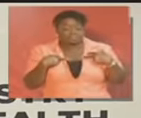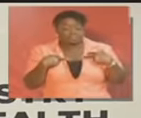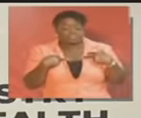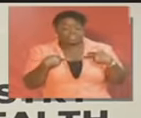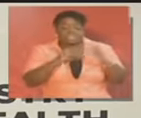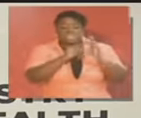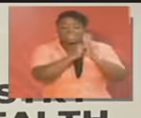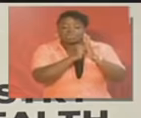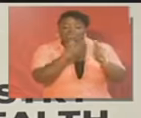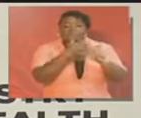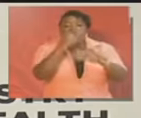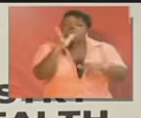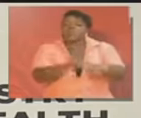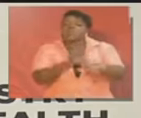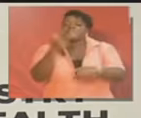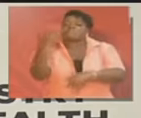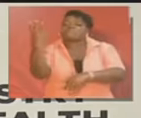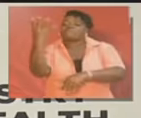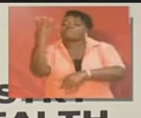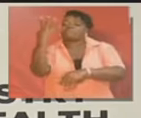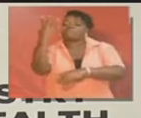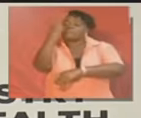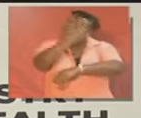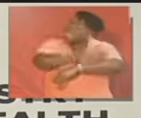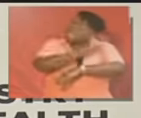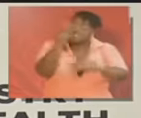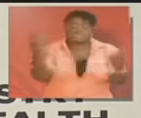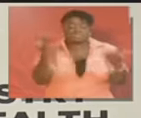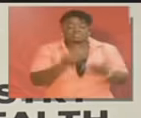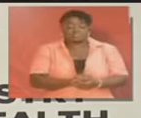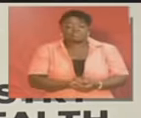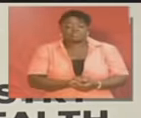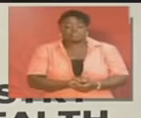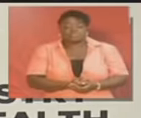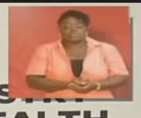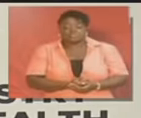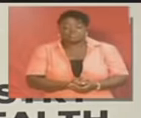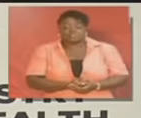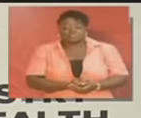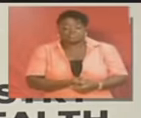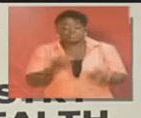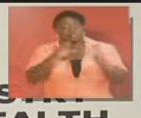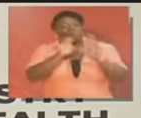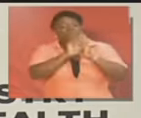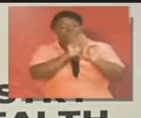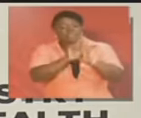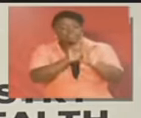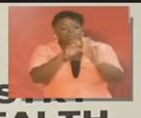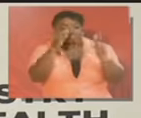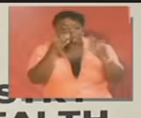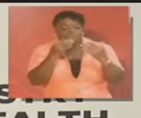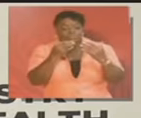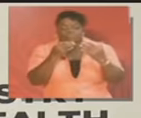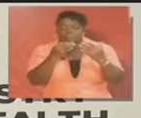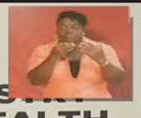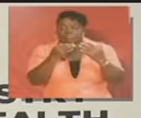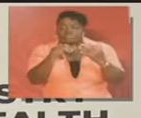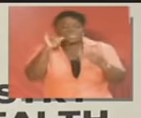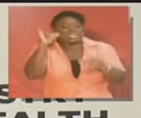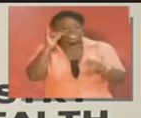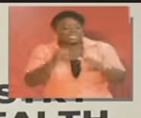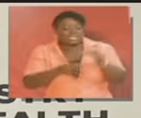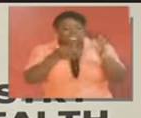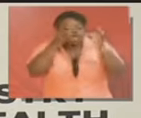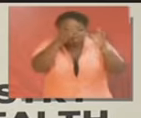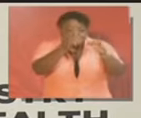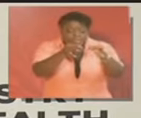as a 48-hour period. And it's also important to bear in mind that, so for example, yesterday's update was the up